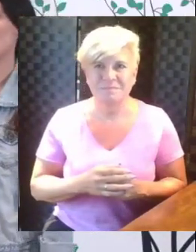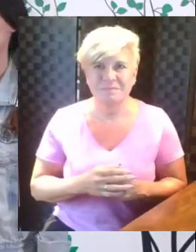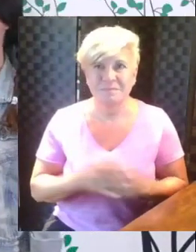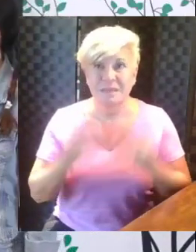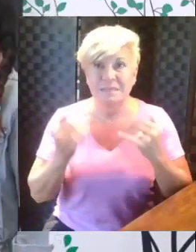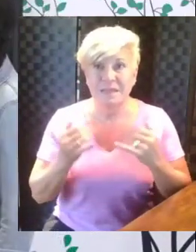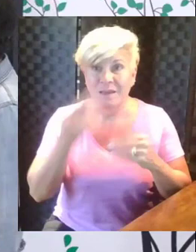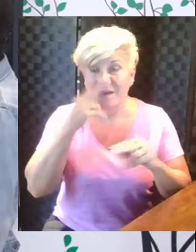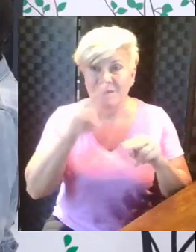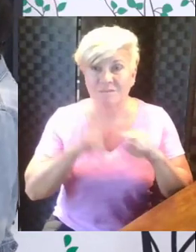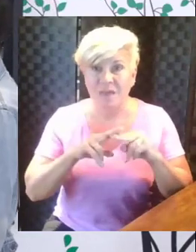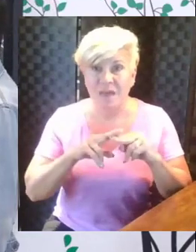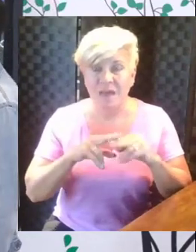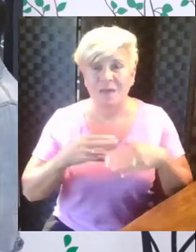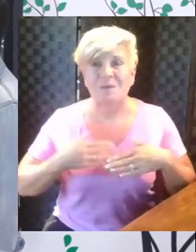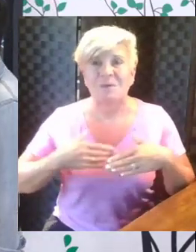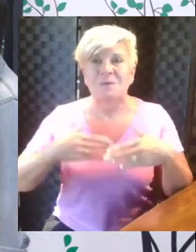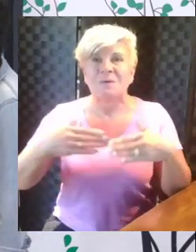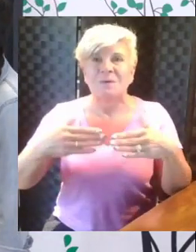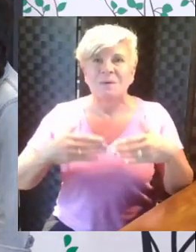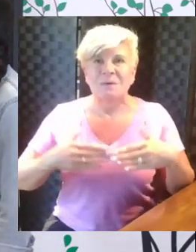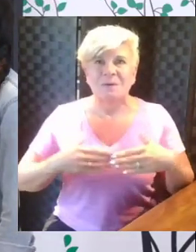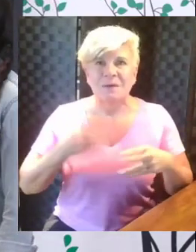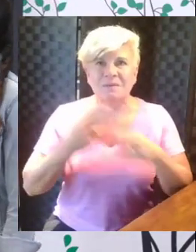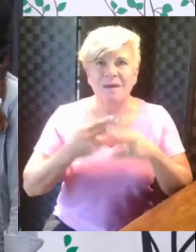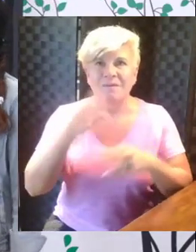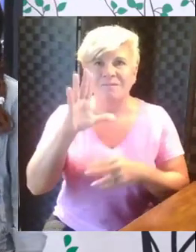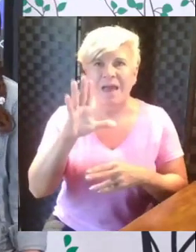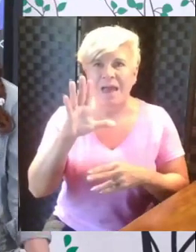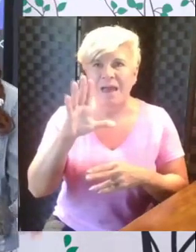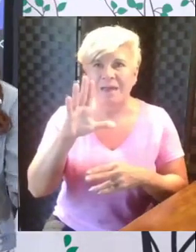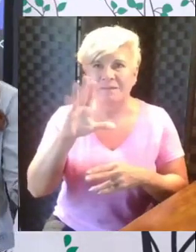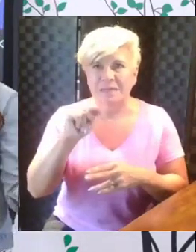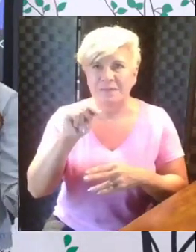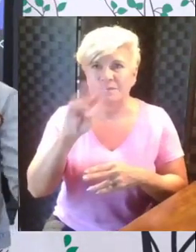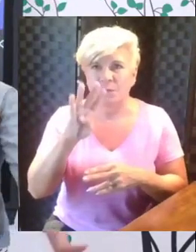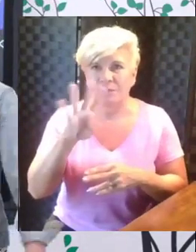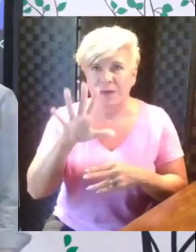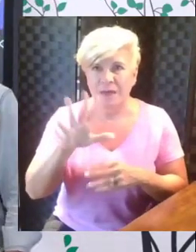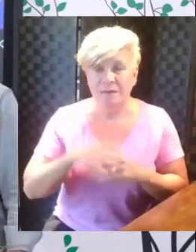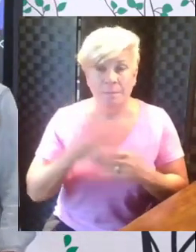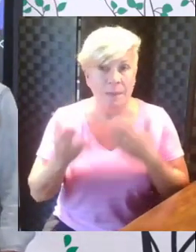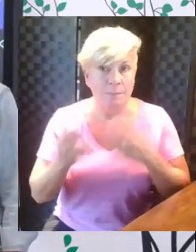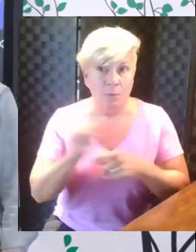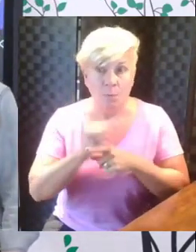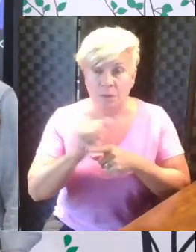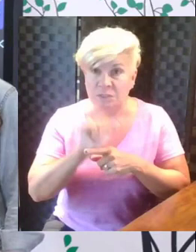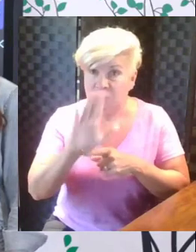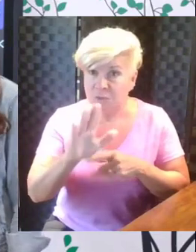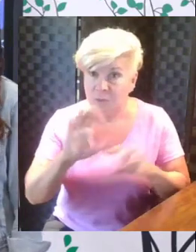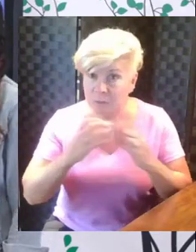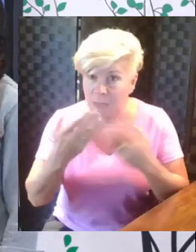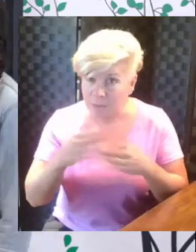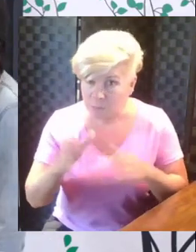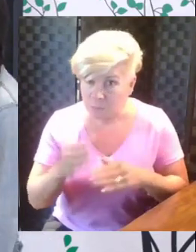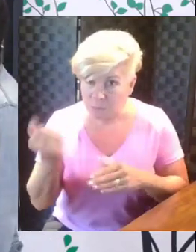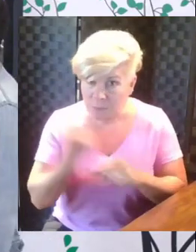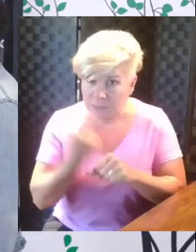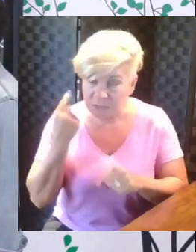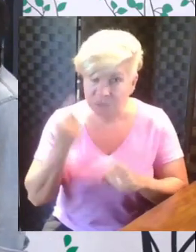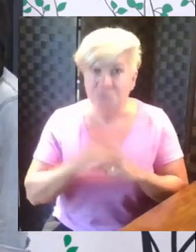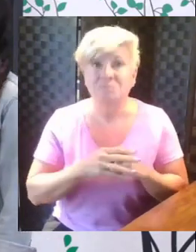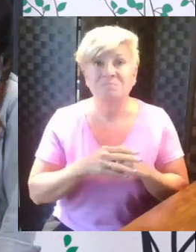going to do a fun refuel today called 5 and 45. This is something you probably did in your classroom as well this